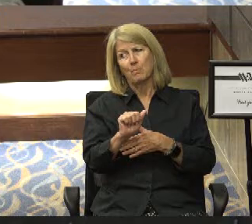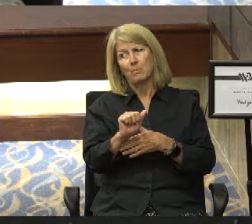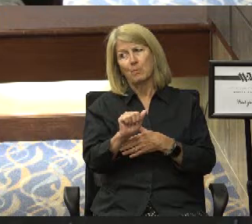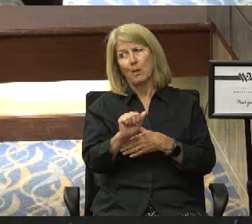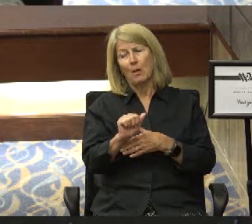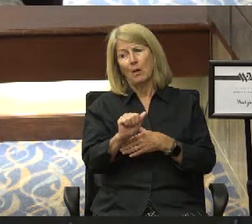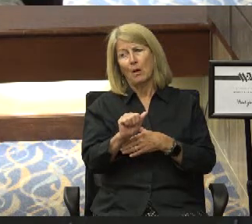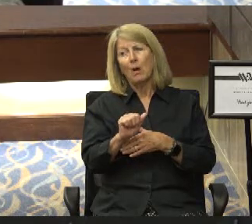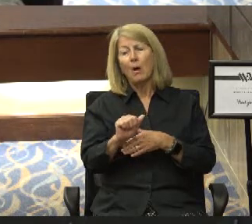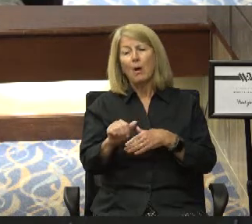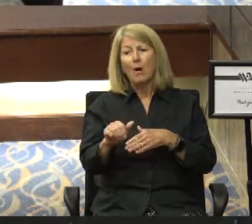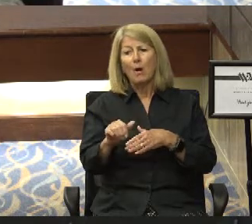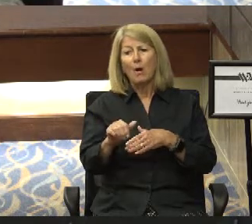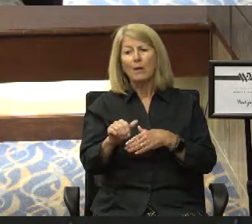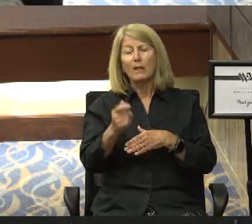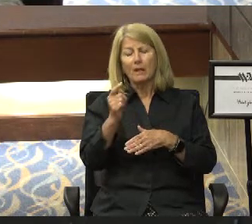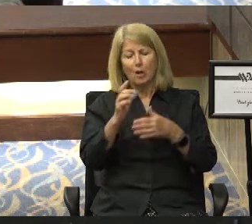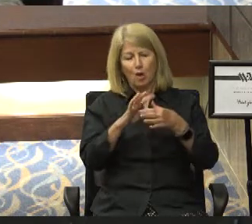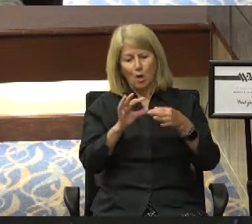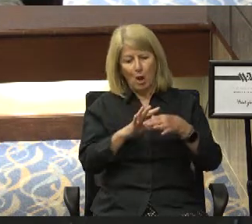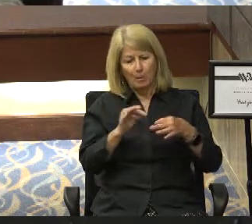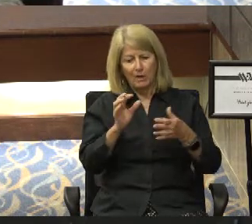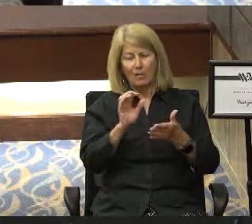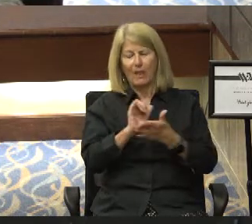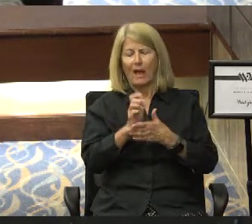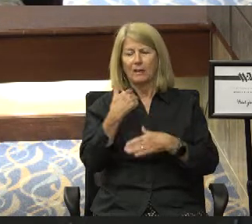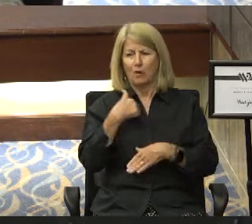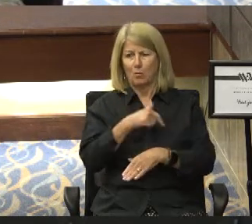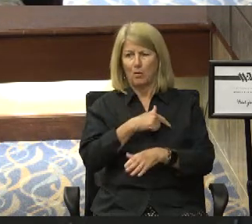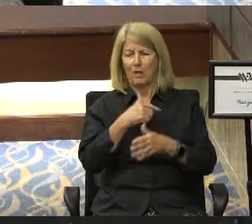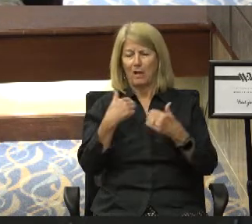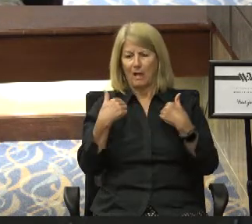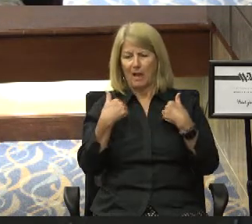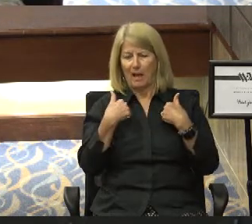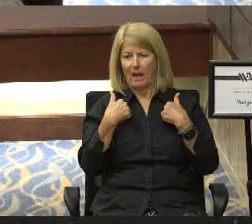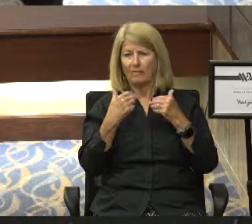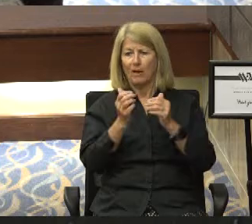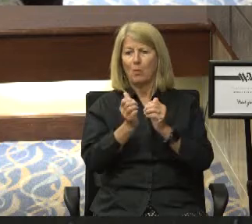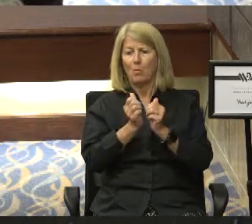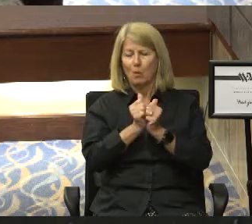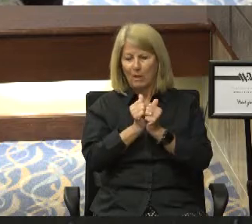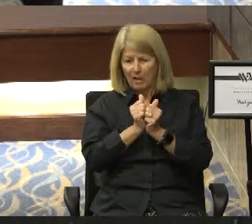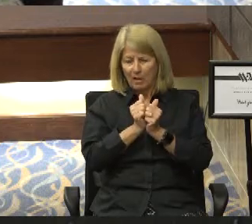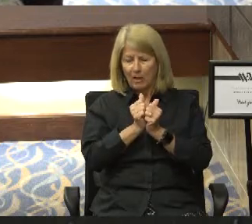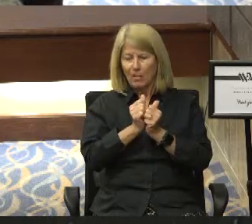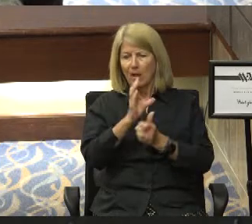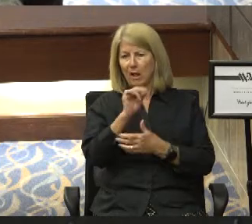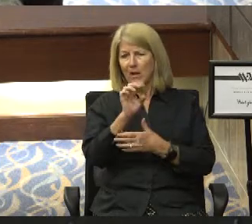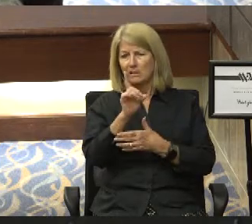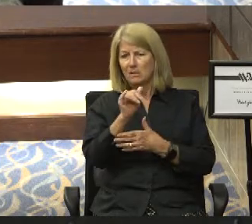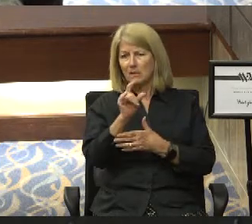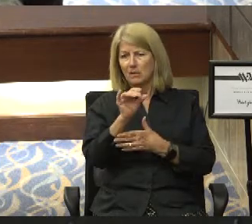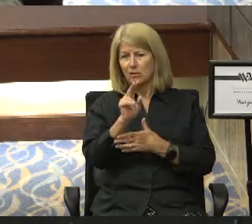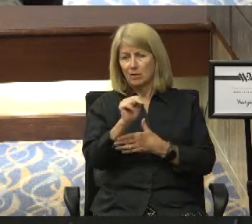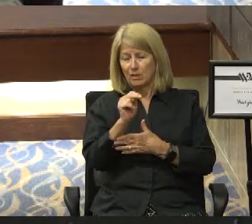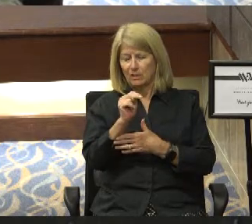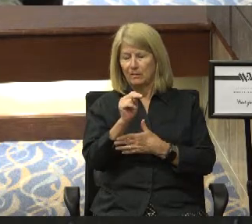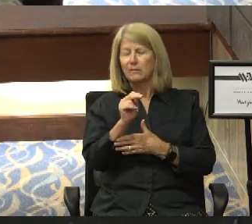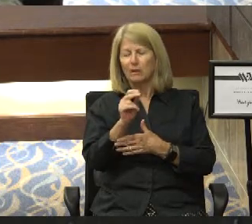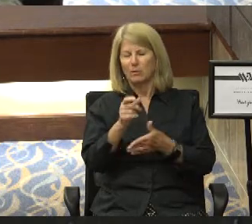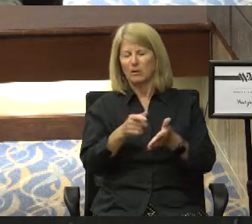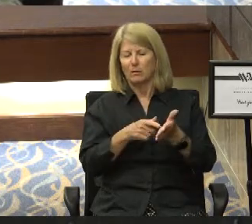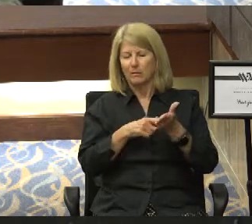overarching calming that, we have with the conditions that were placed on this, with, I think,